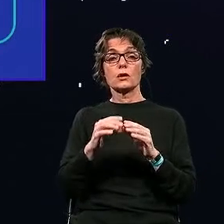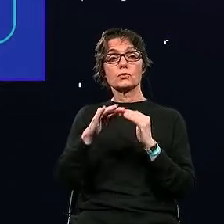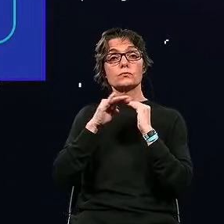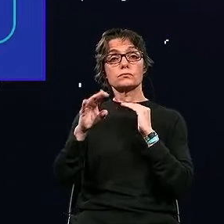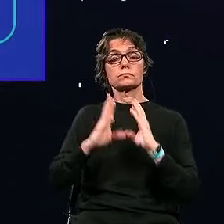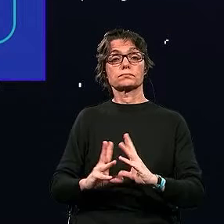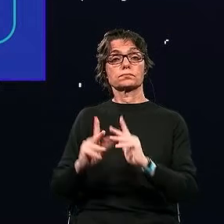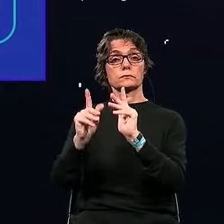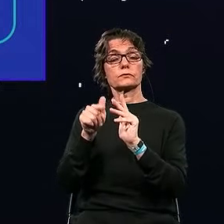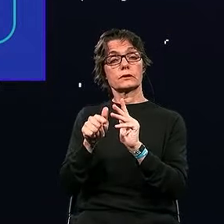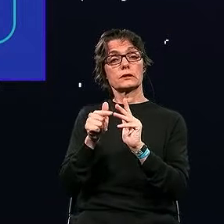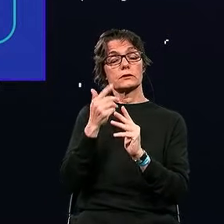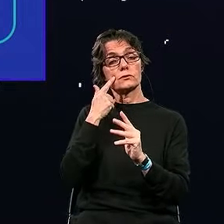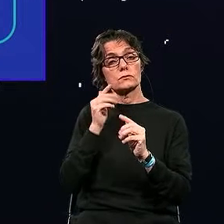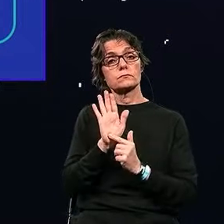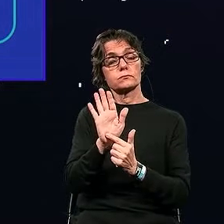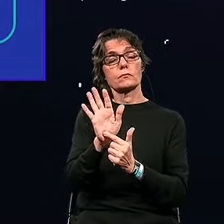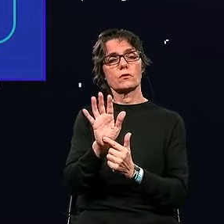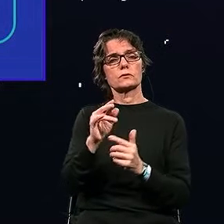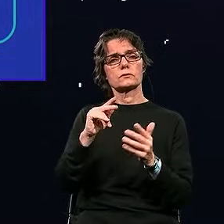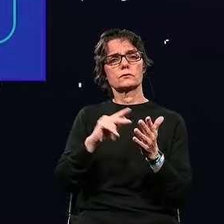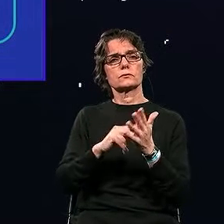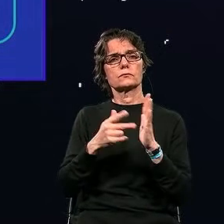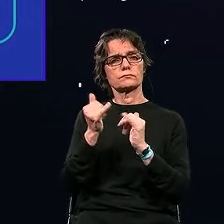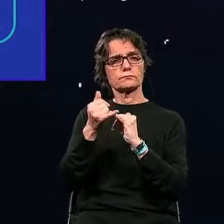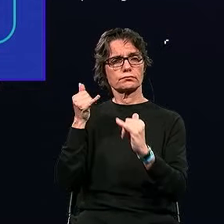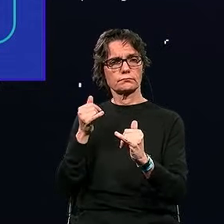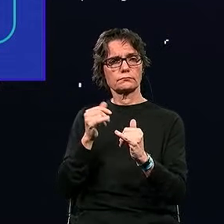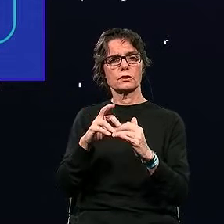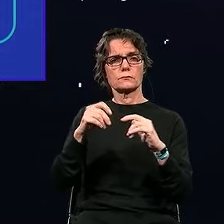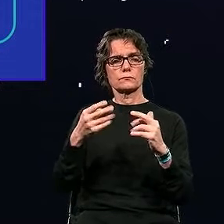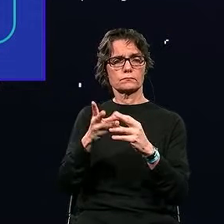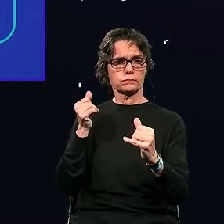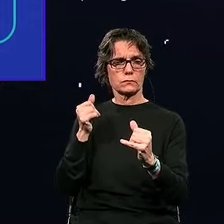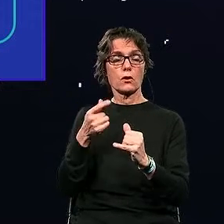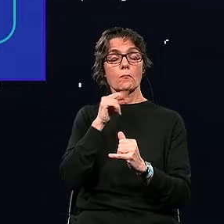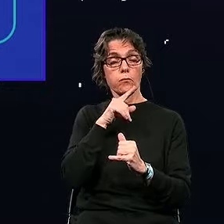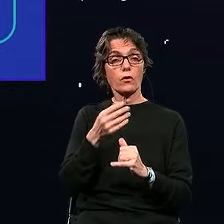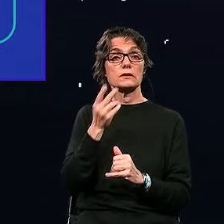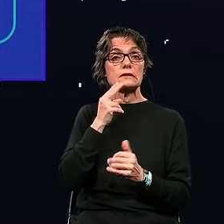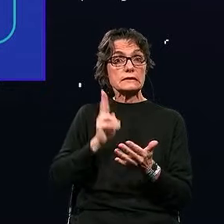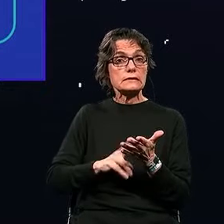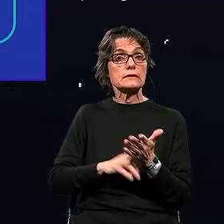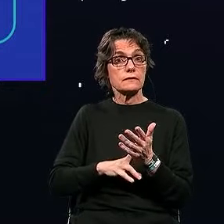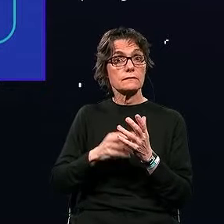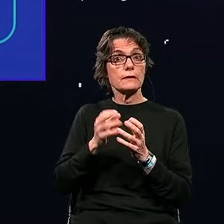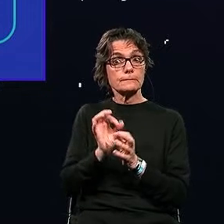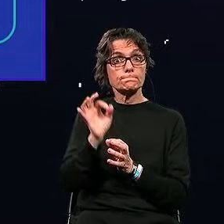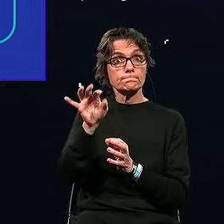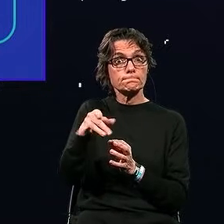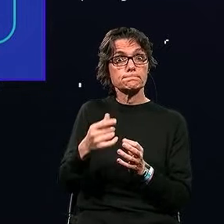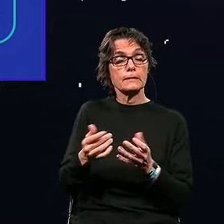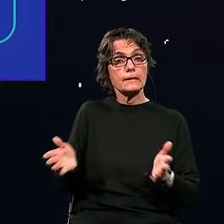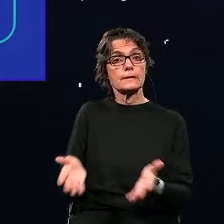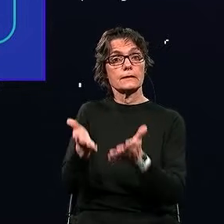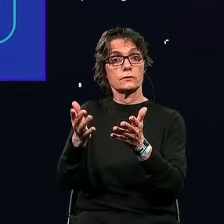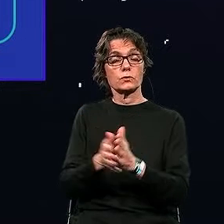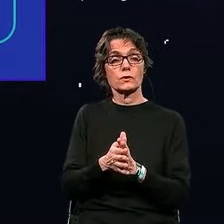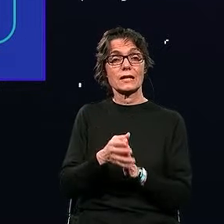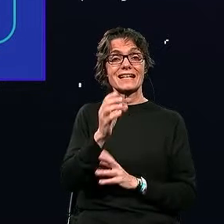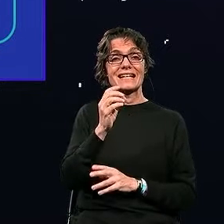Goals, it's been shown that digital technology, digital solutions can contribute to all 17 of the